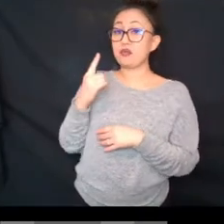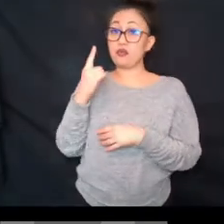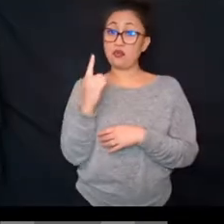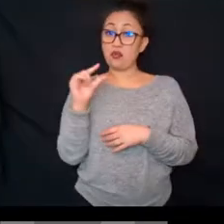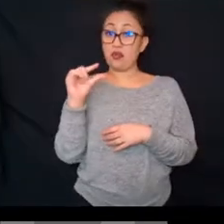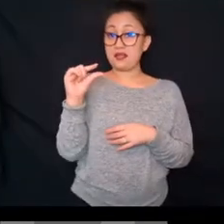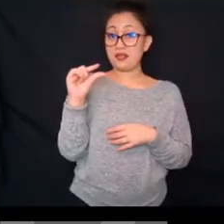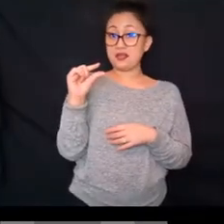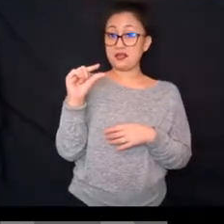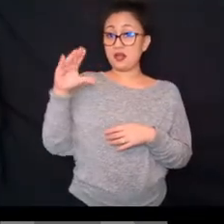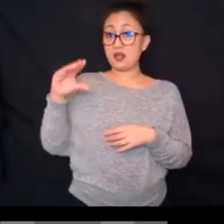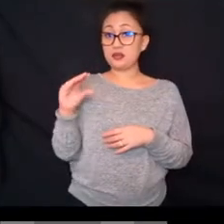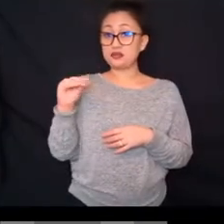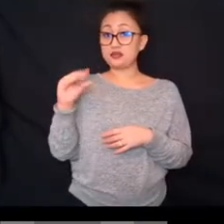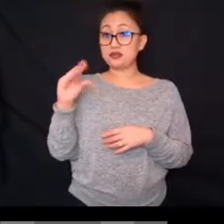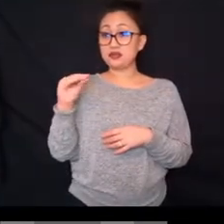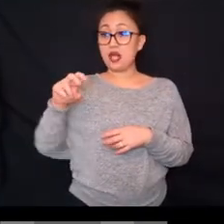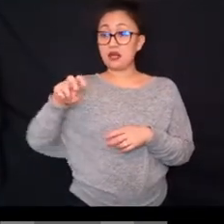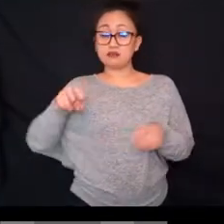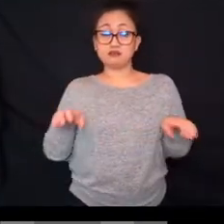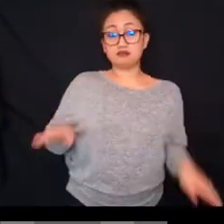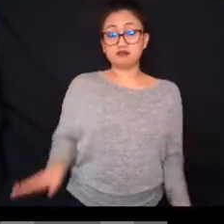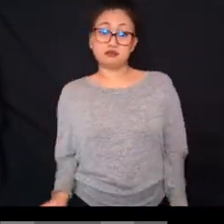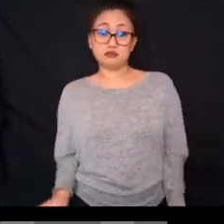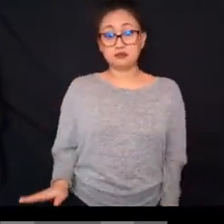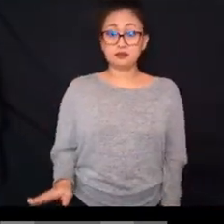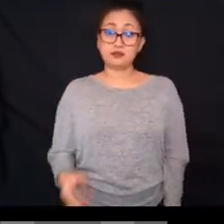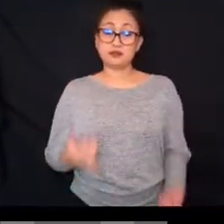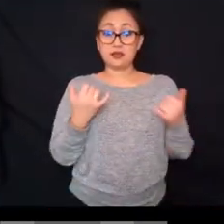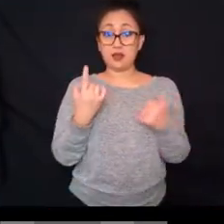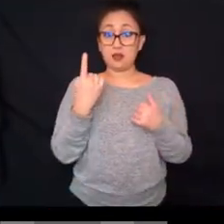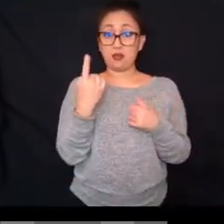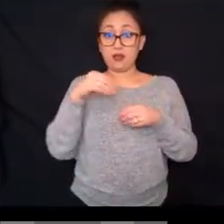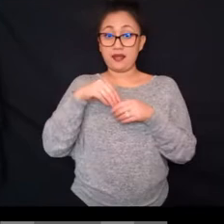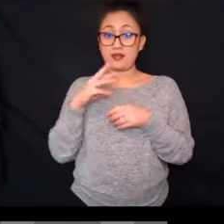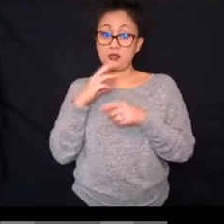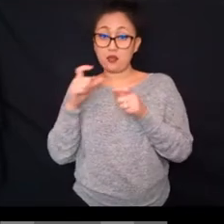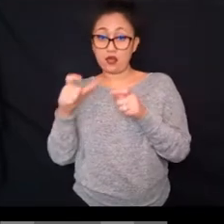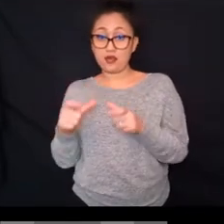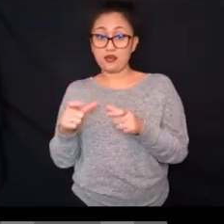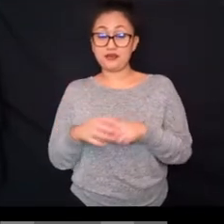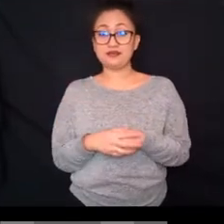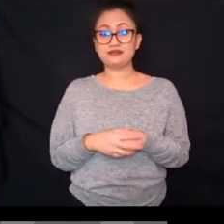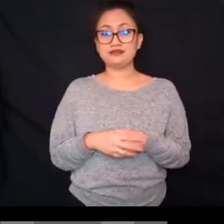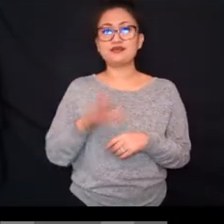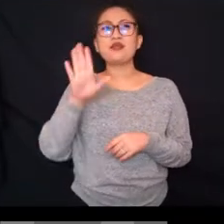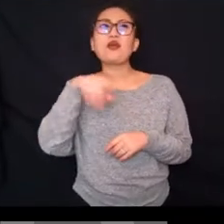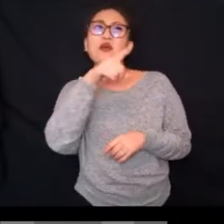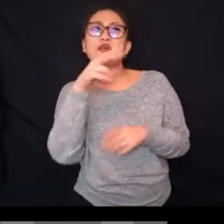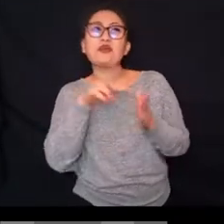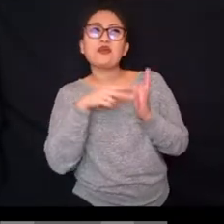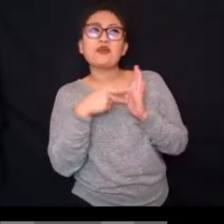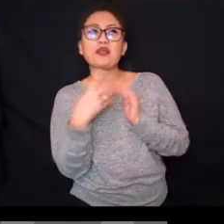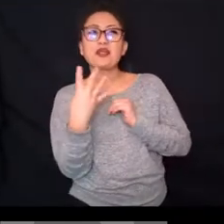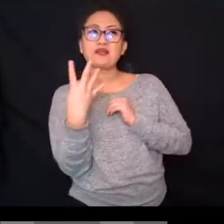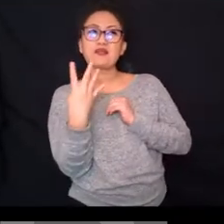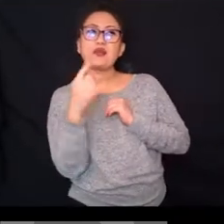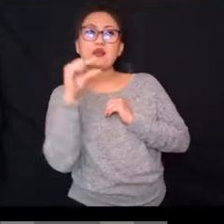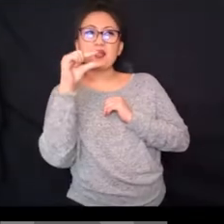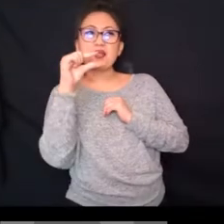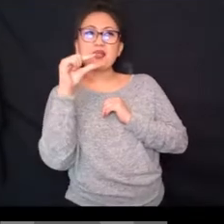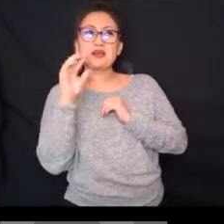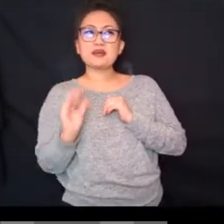duck came waddling back. So if you'll put 1 in the water. No, you mean 4 little ducks. 4 little ducks came. No,